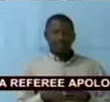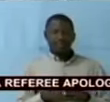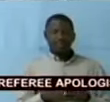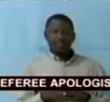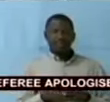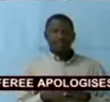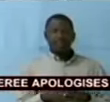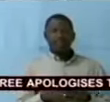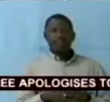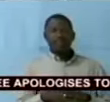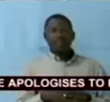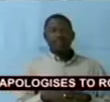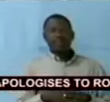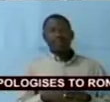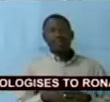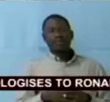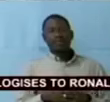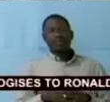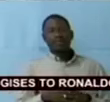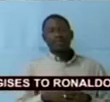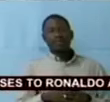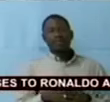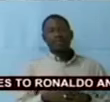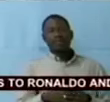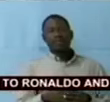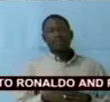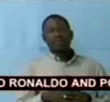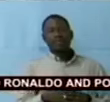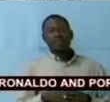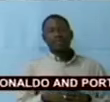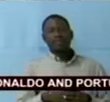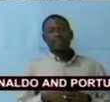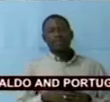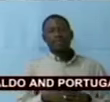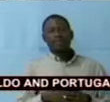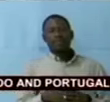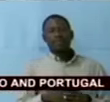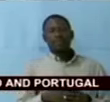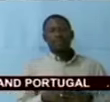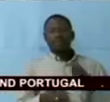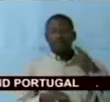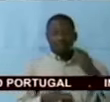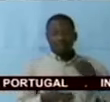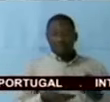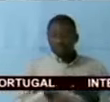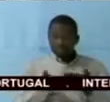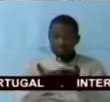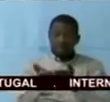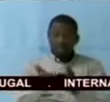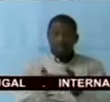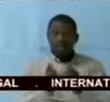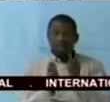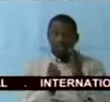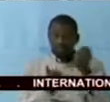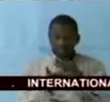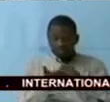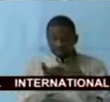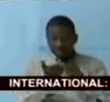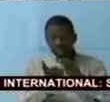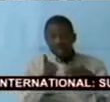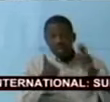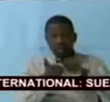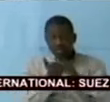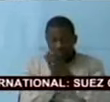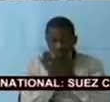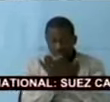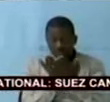kumolu safeta memkono ya manka ko balanta la de bari ya murundile. I tendered the diary as an exhibit. Ntengo diary sambale ka ke